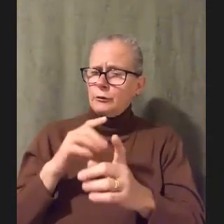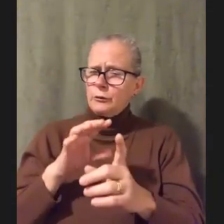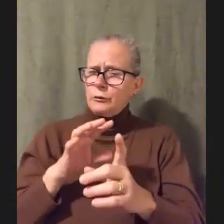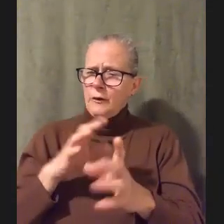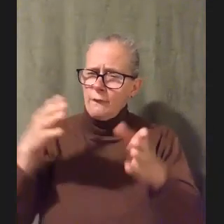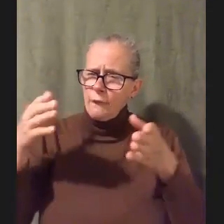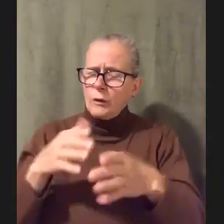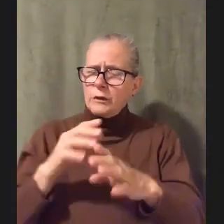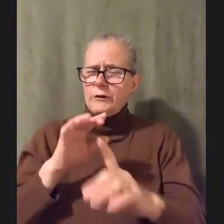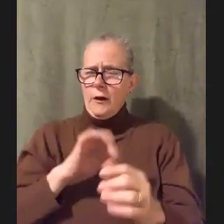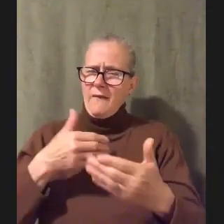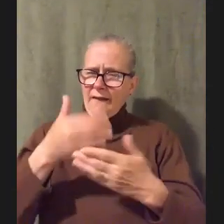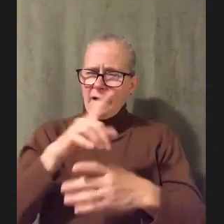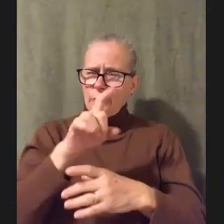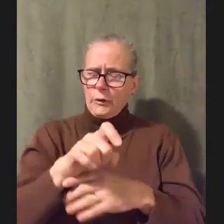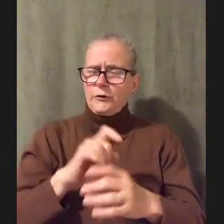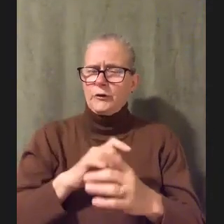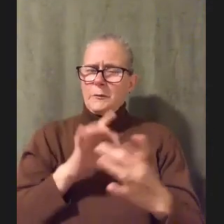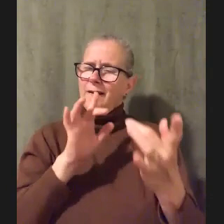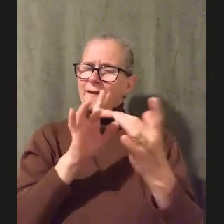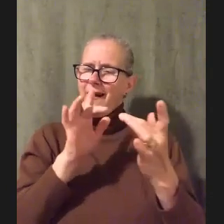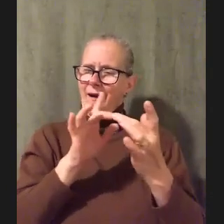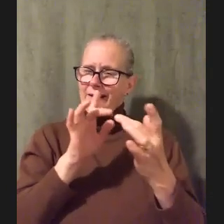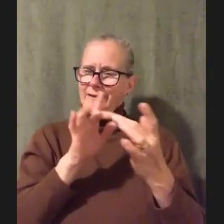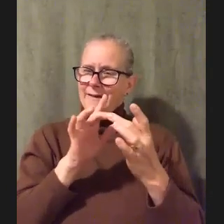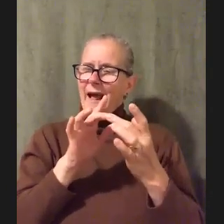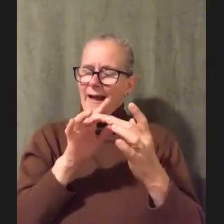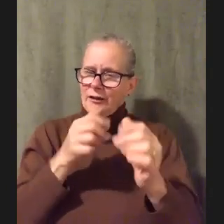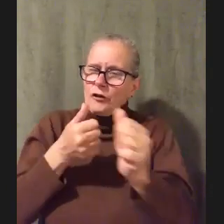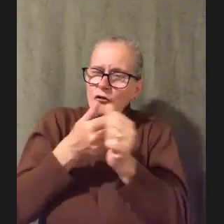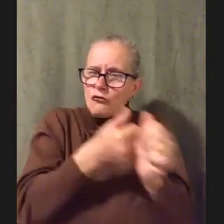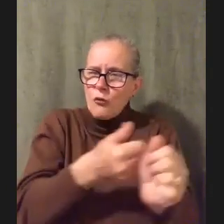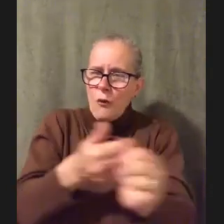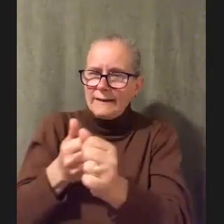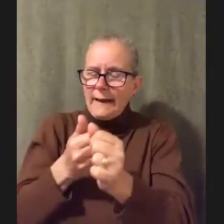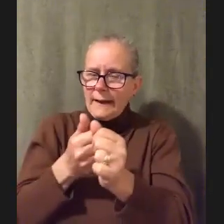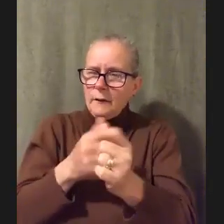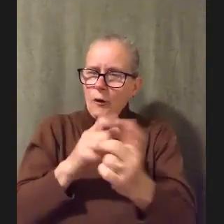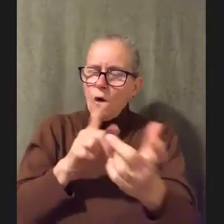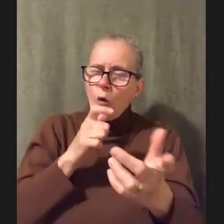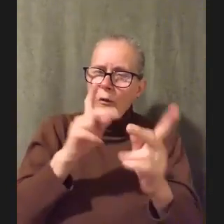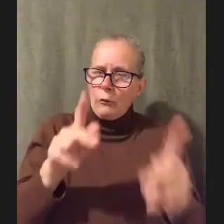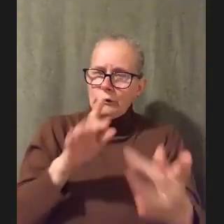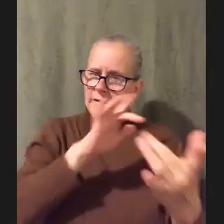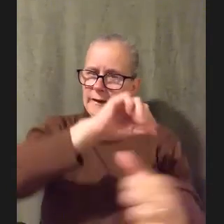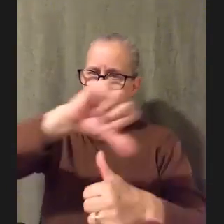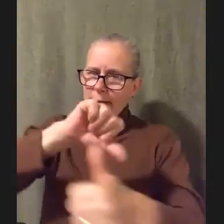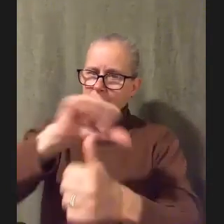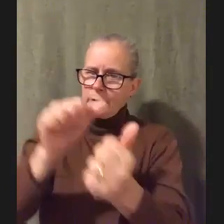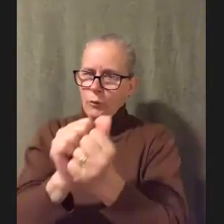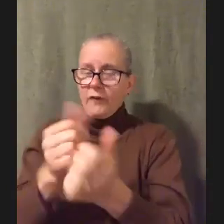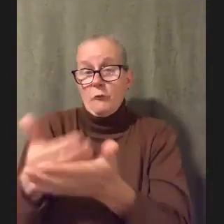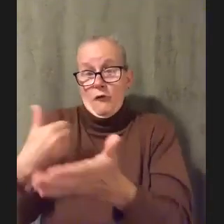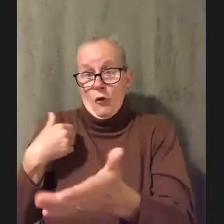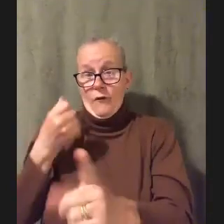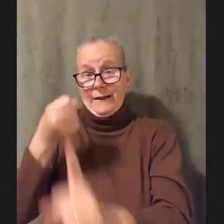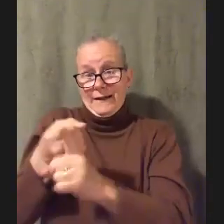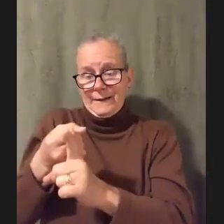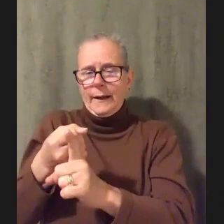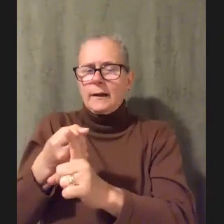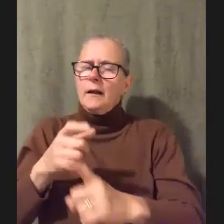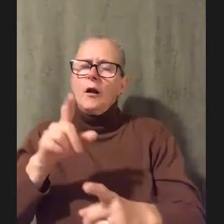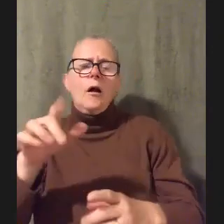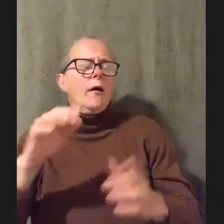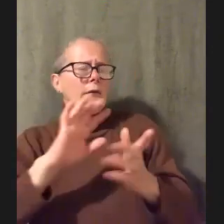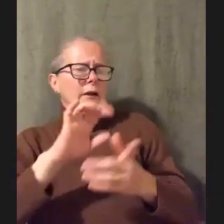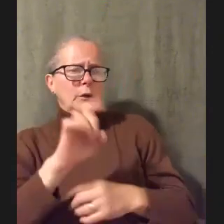question. Someone asked, when it comes to contact tracing, is there any indication whether this would take new hires or would current staffing